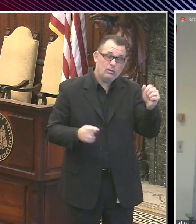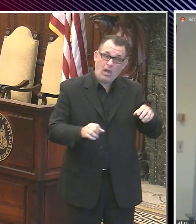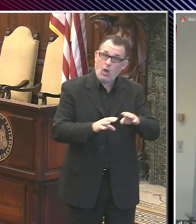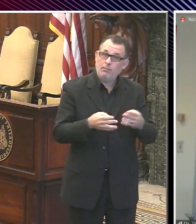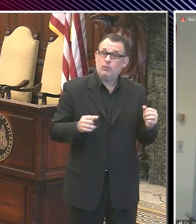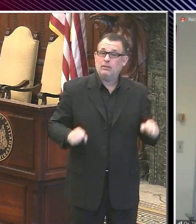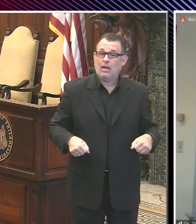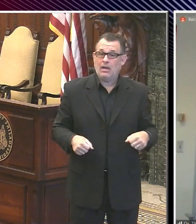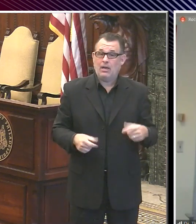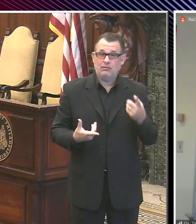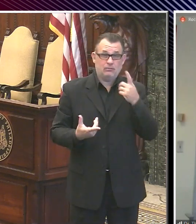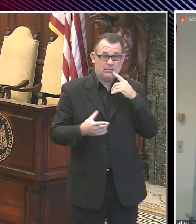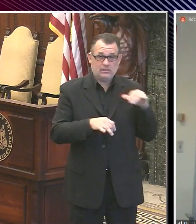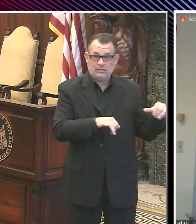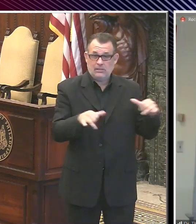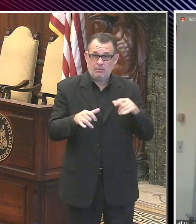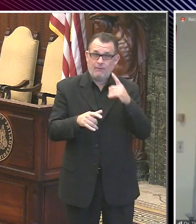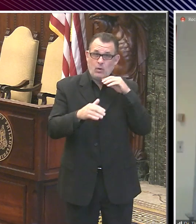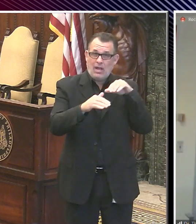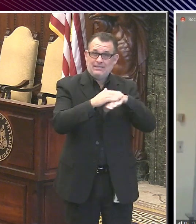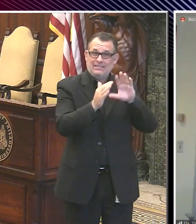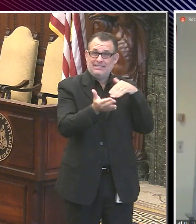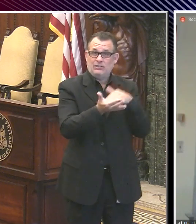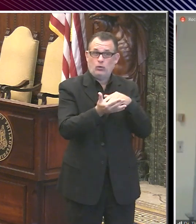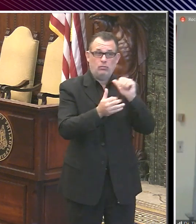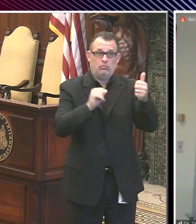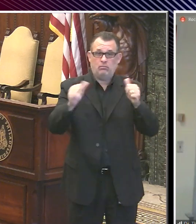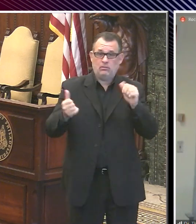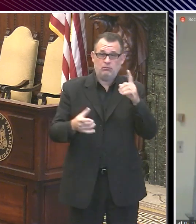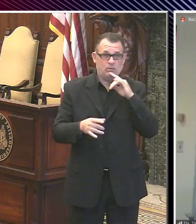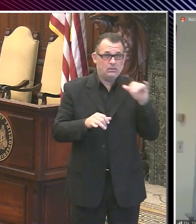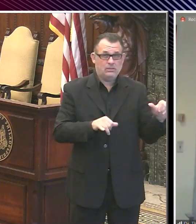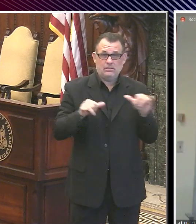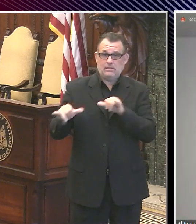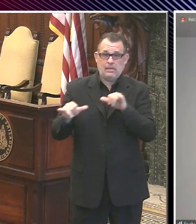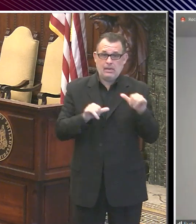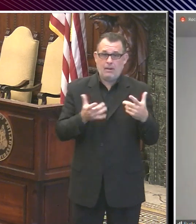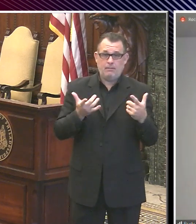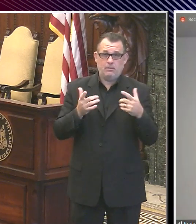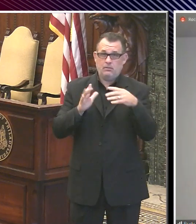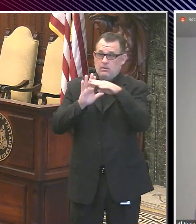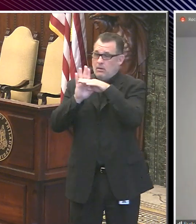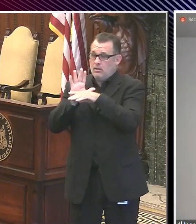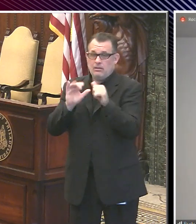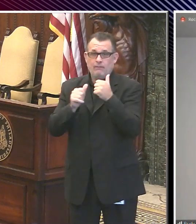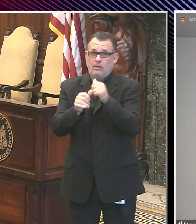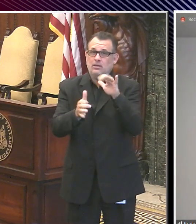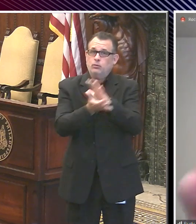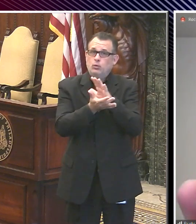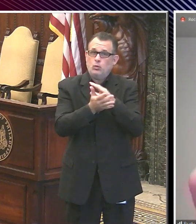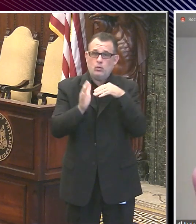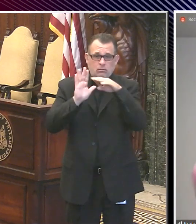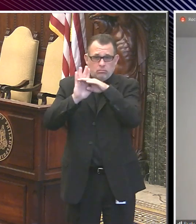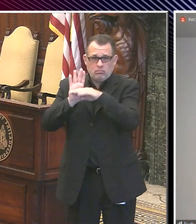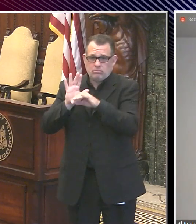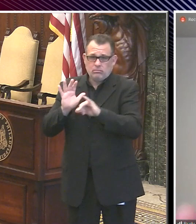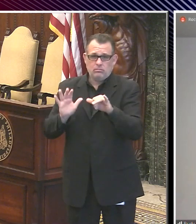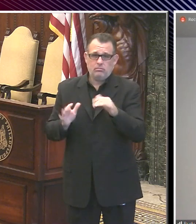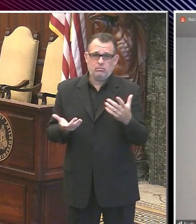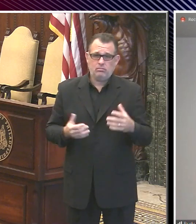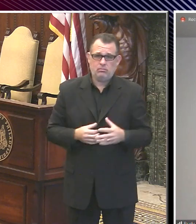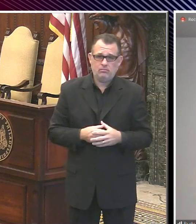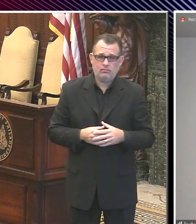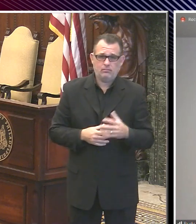we have for the access centers are very similar to the standards we have for schools. Okay, and actually just to tack on that, just to